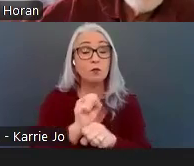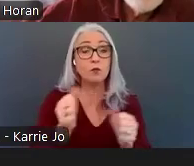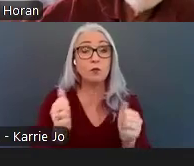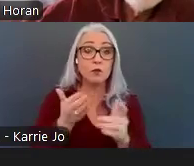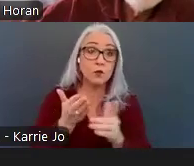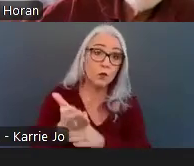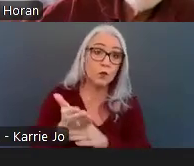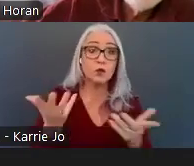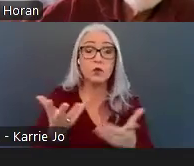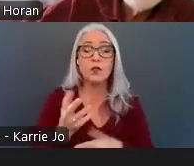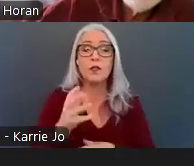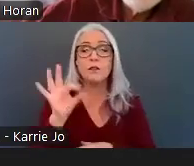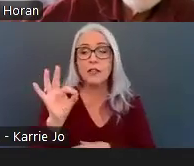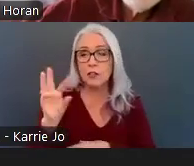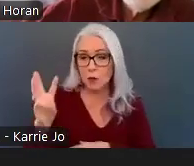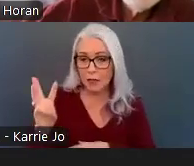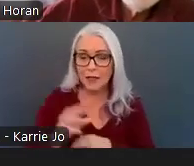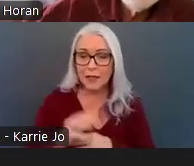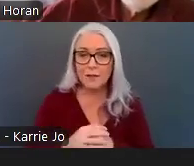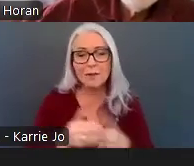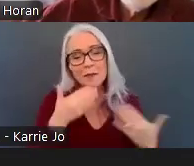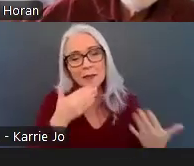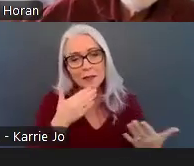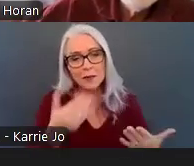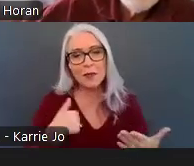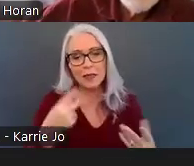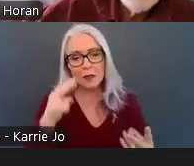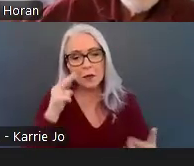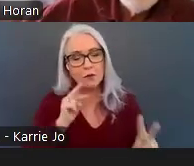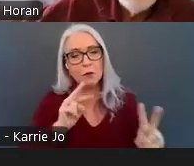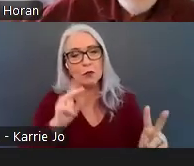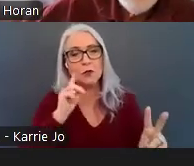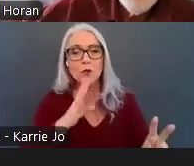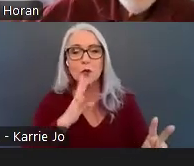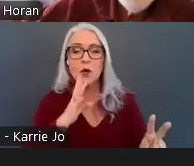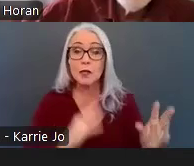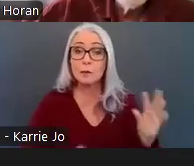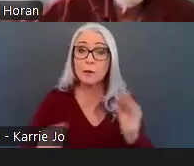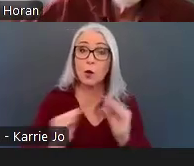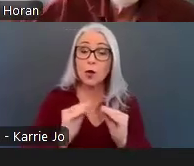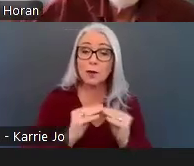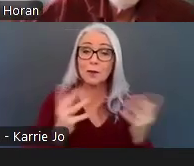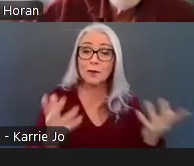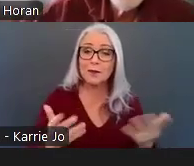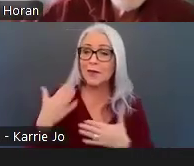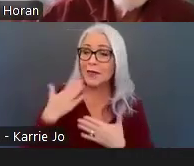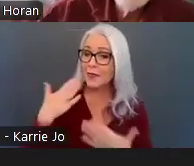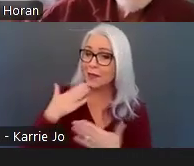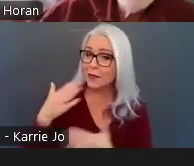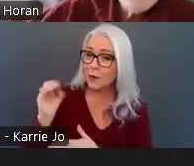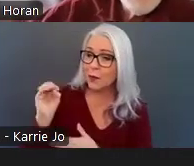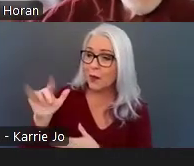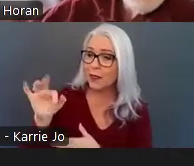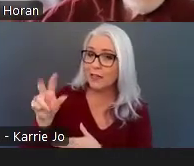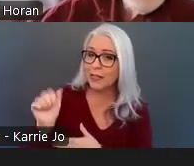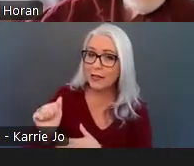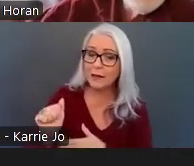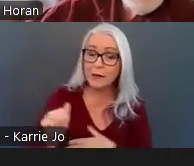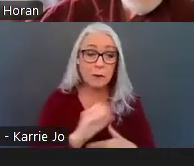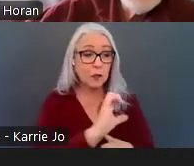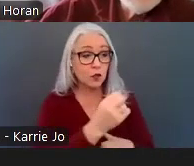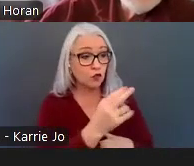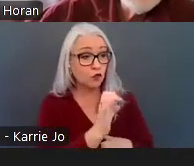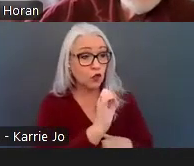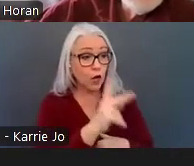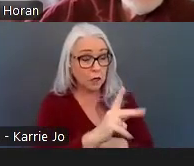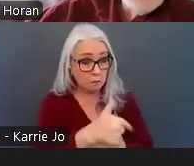wildlife. Look forward to talking to you all. Thank you. Thank you, Olivia. Chuck, if you can talk a little bit about